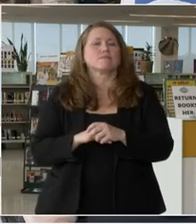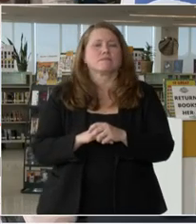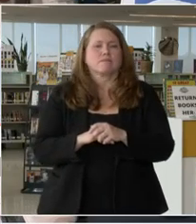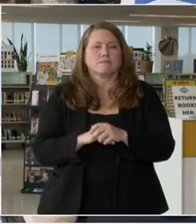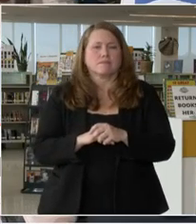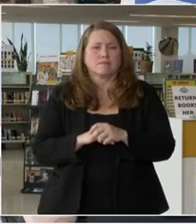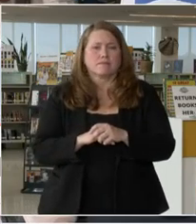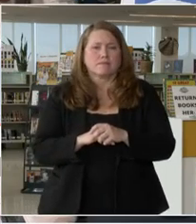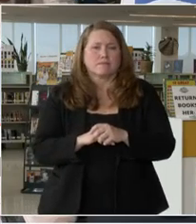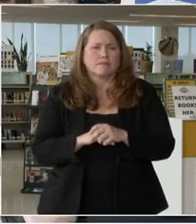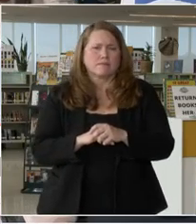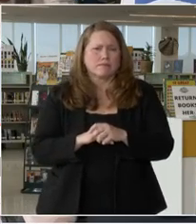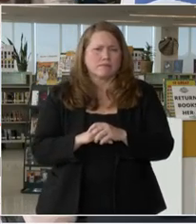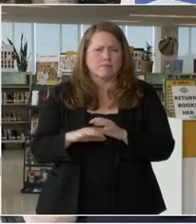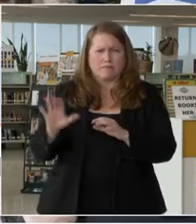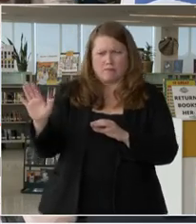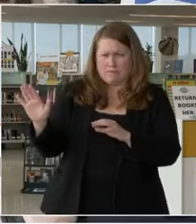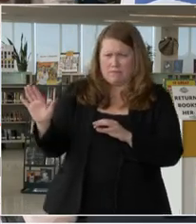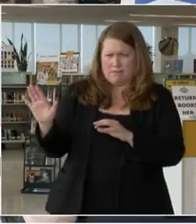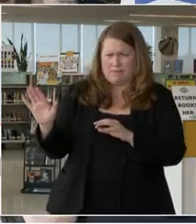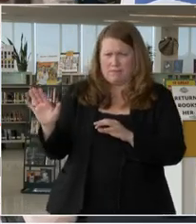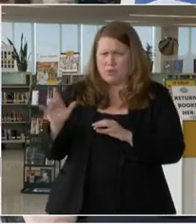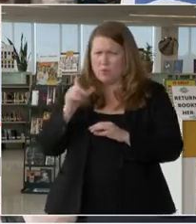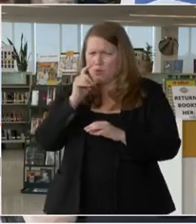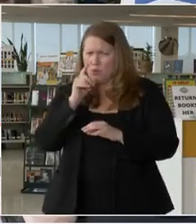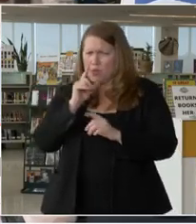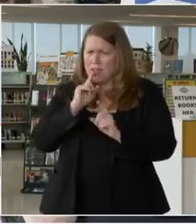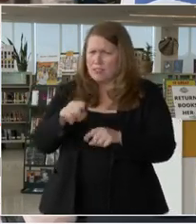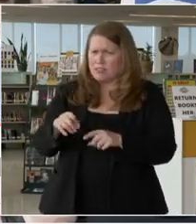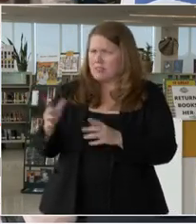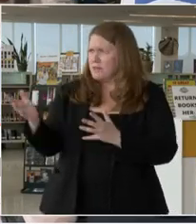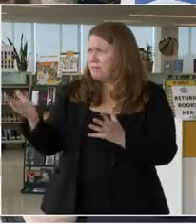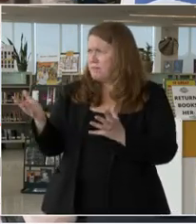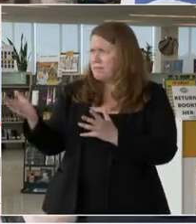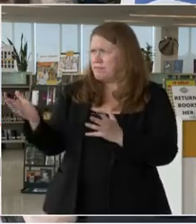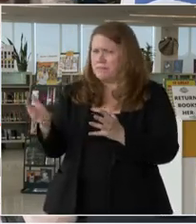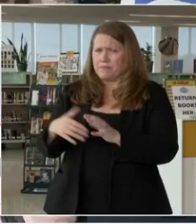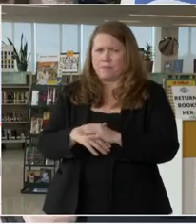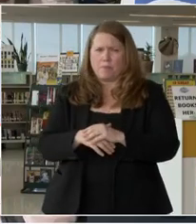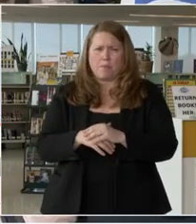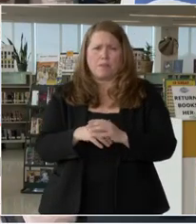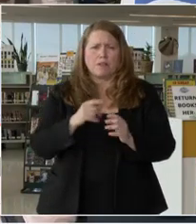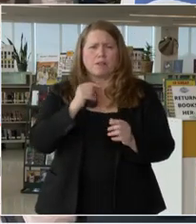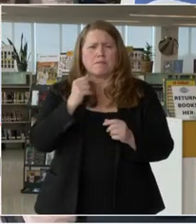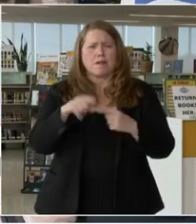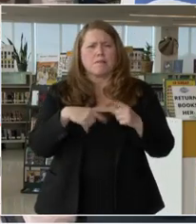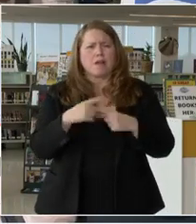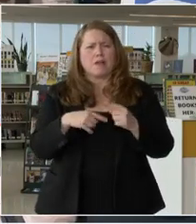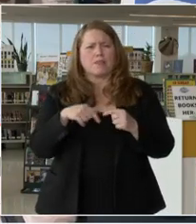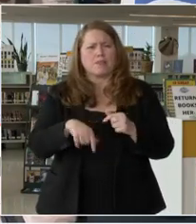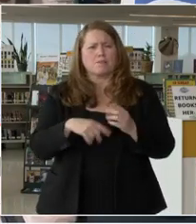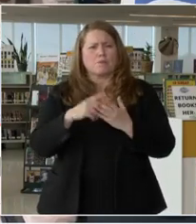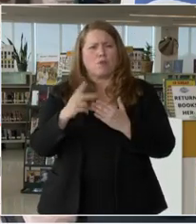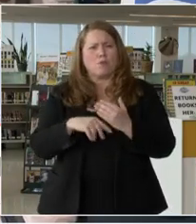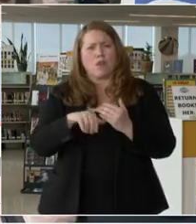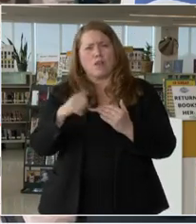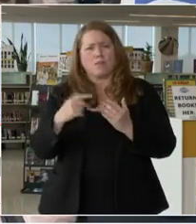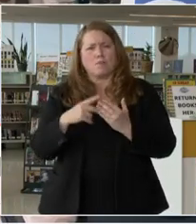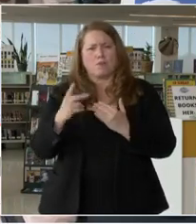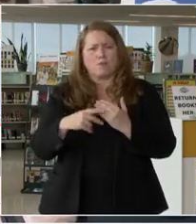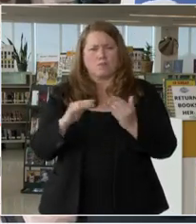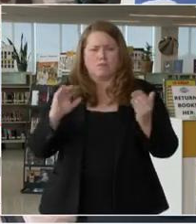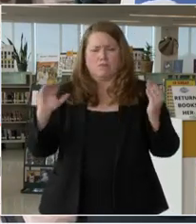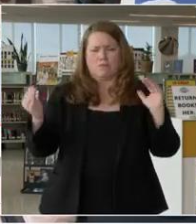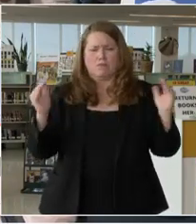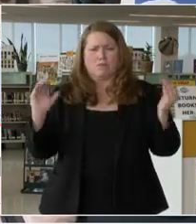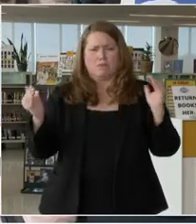Mayor Bowser, maybe for Chief Conti, yep. Can you just talk a little bit about how this program and other programs maybe you have